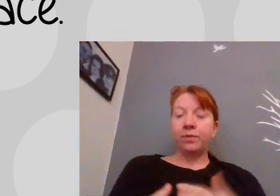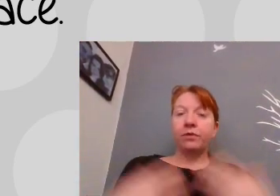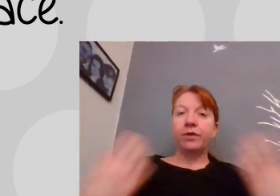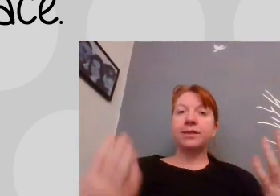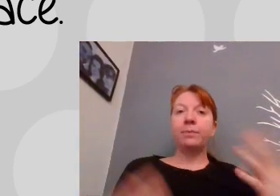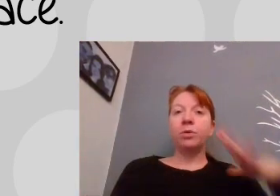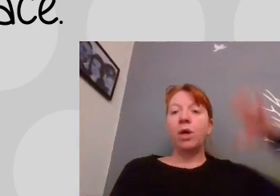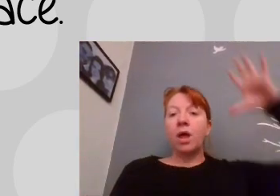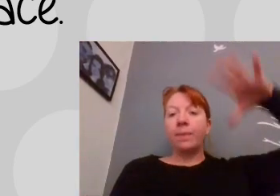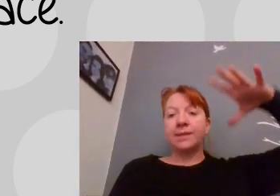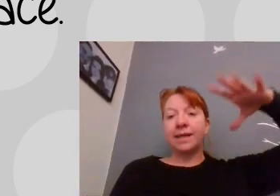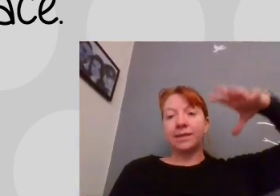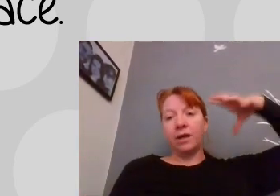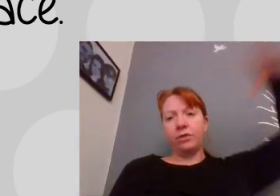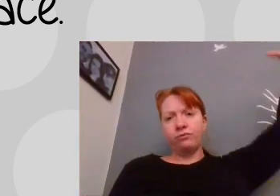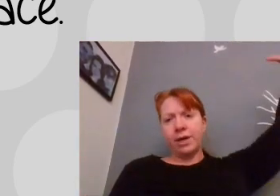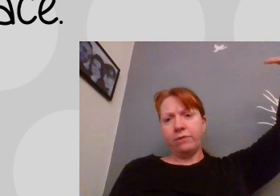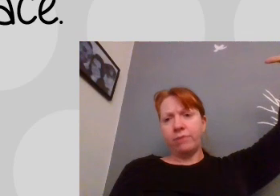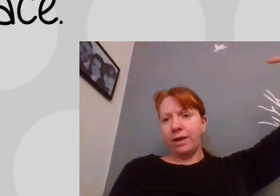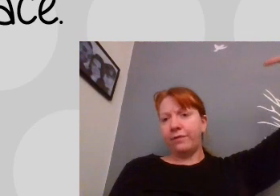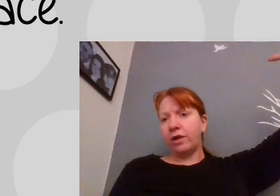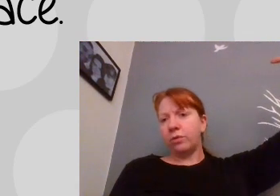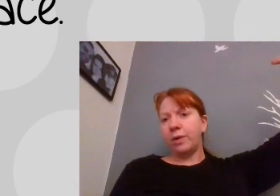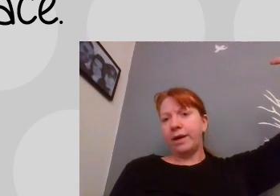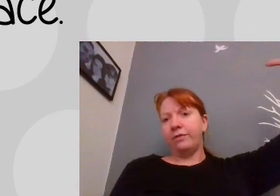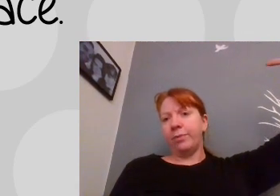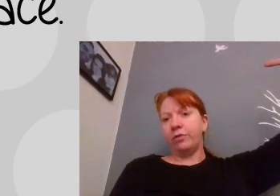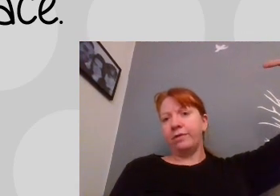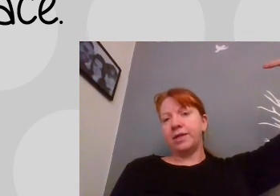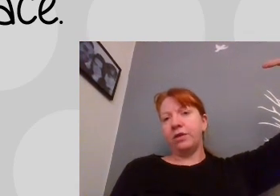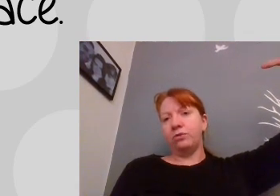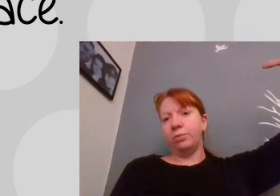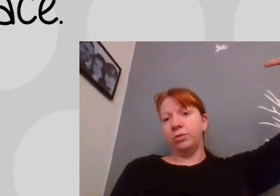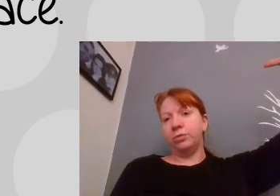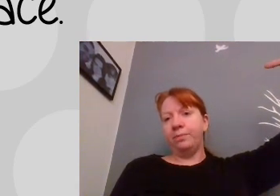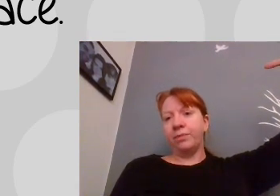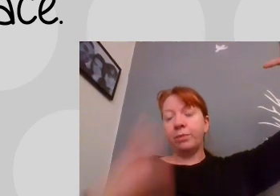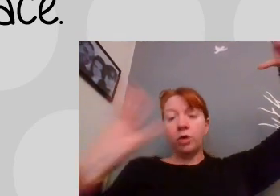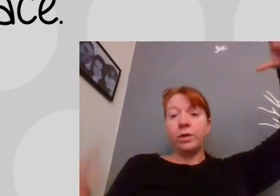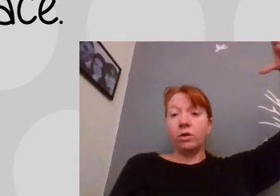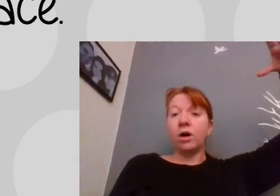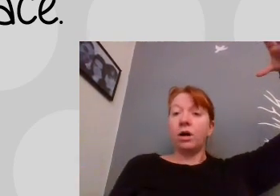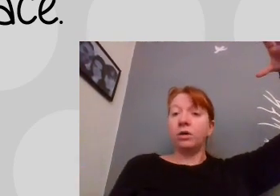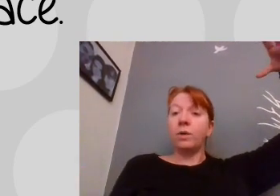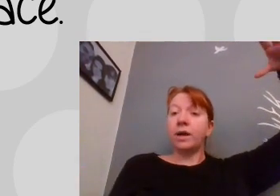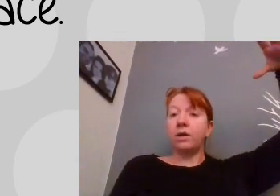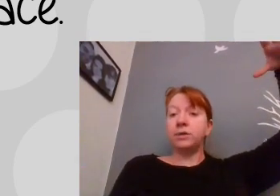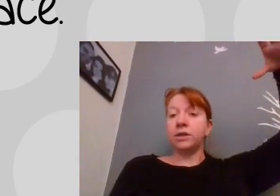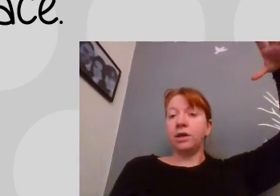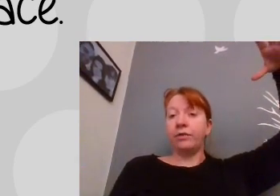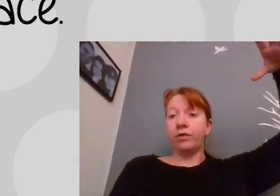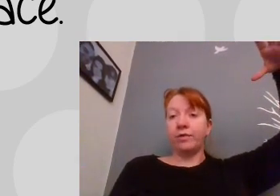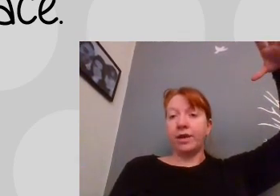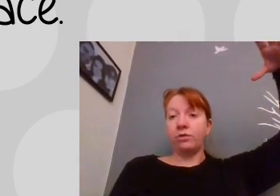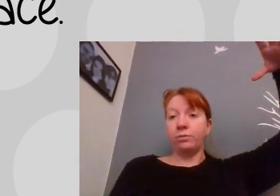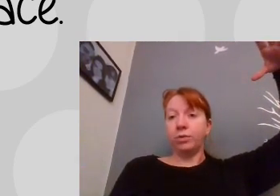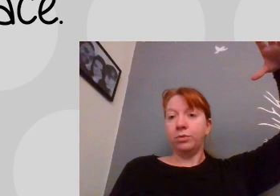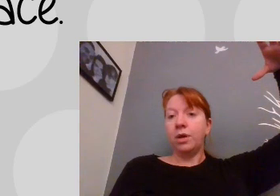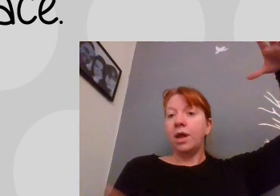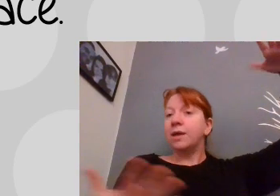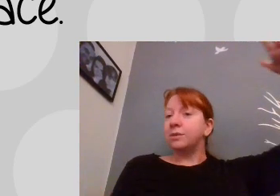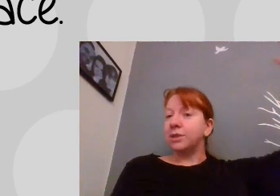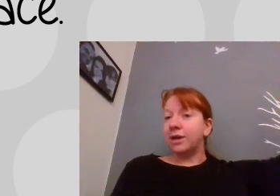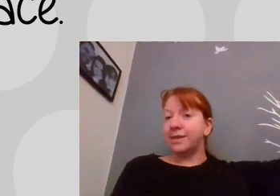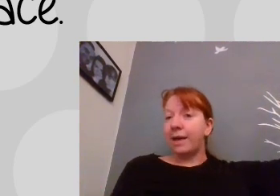were. For example, the satellite is really far away from the gravitational pull. but you and your car are quite close to the Earth's gravitational